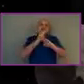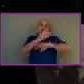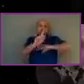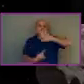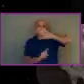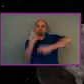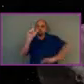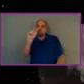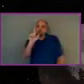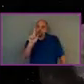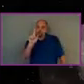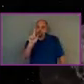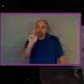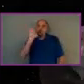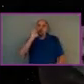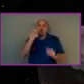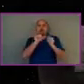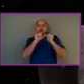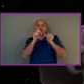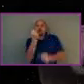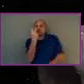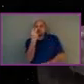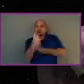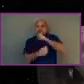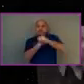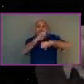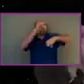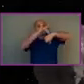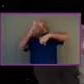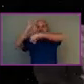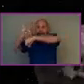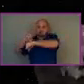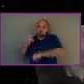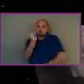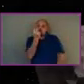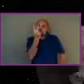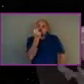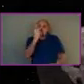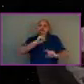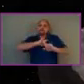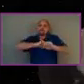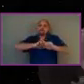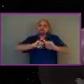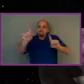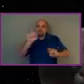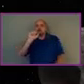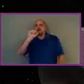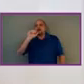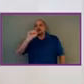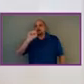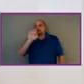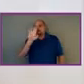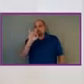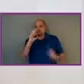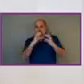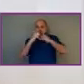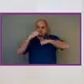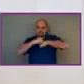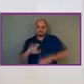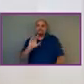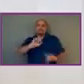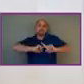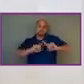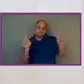to 7 different Trojan asteroids that may hold vital clues to deciphering the history of our solar system.